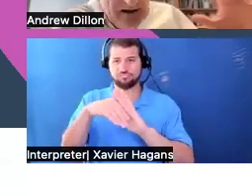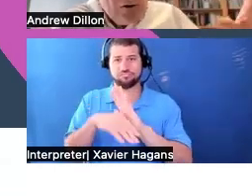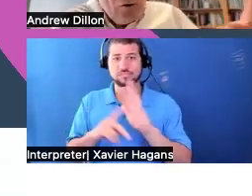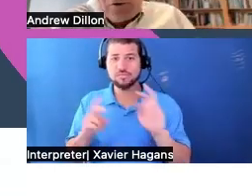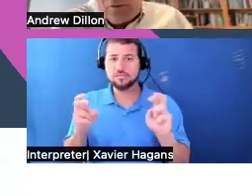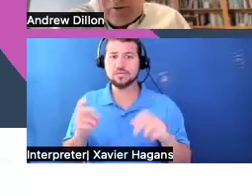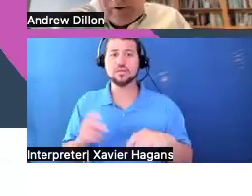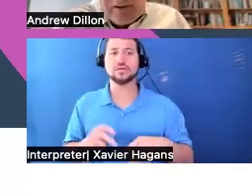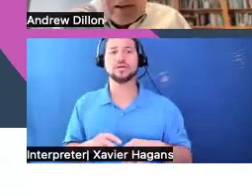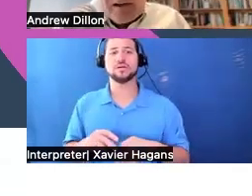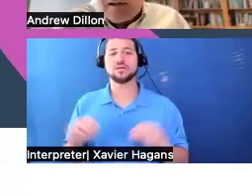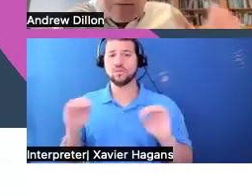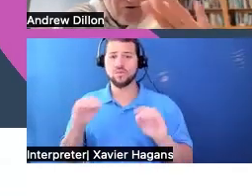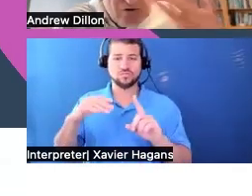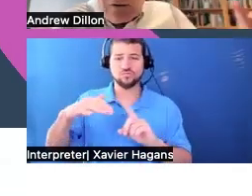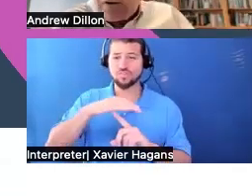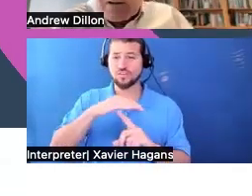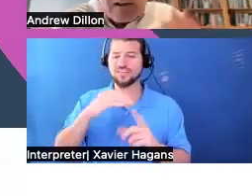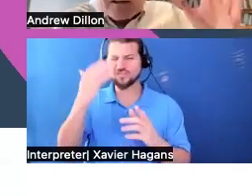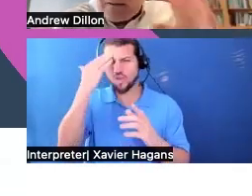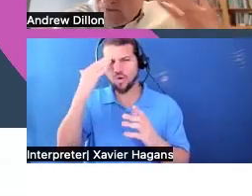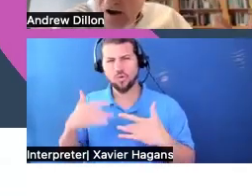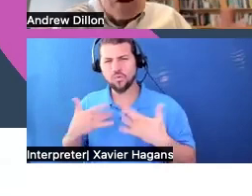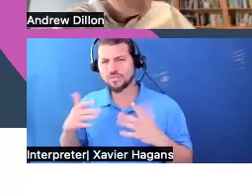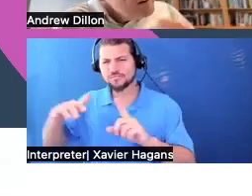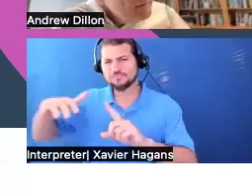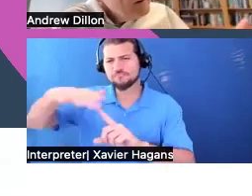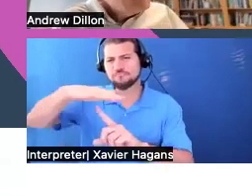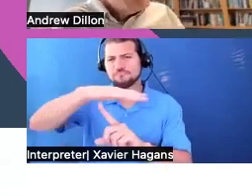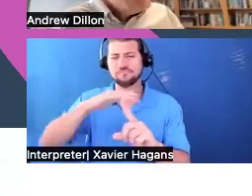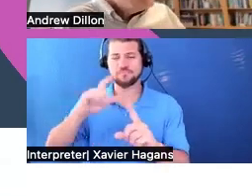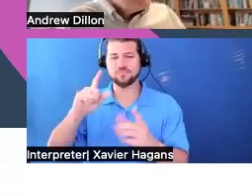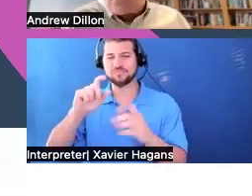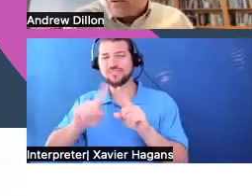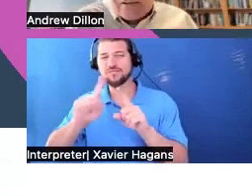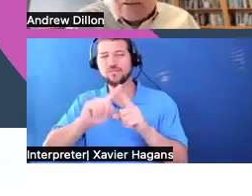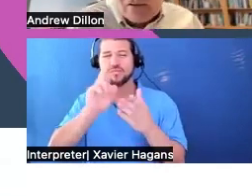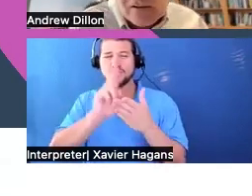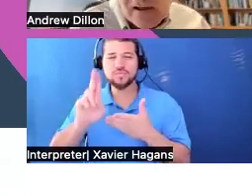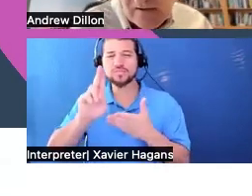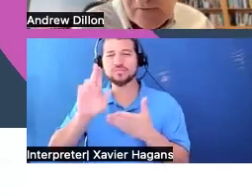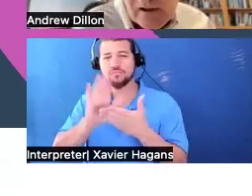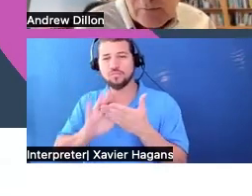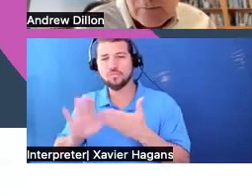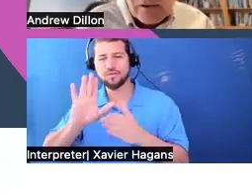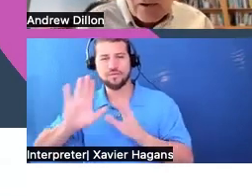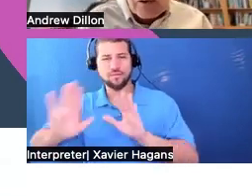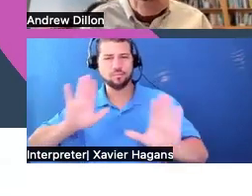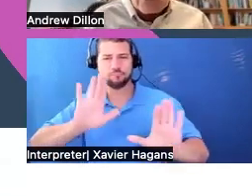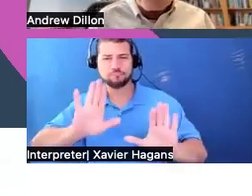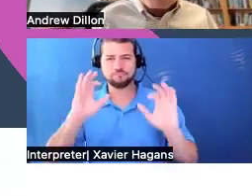available in your university. Different universities, different colleges, different education institutions have,